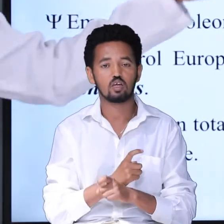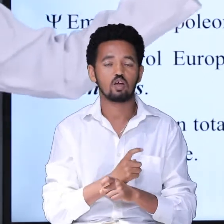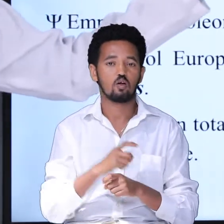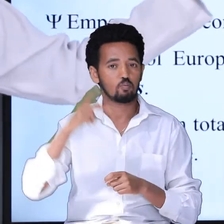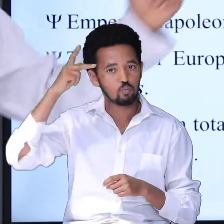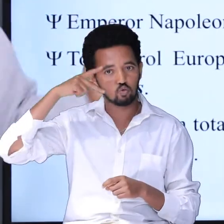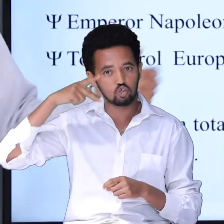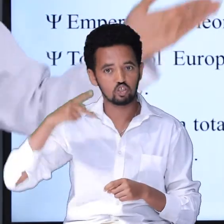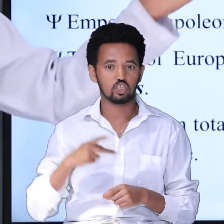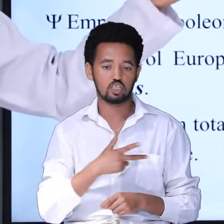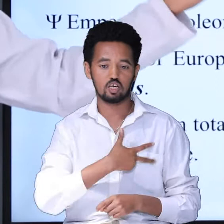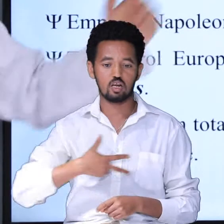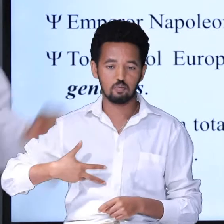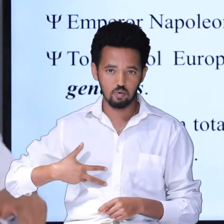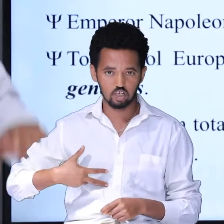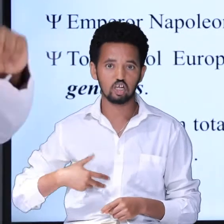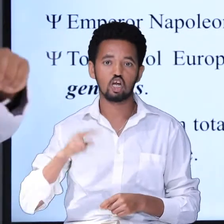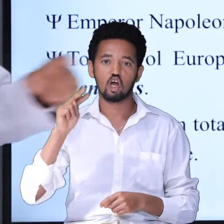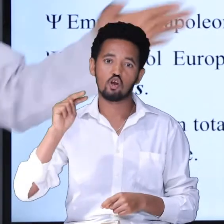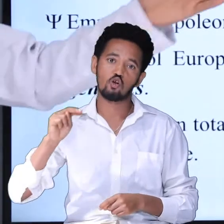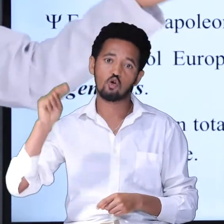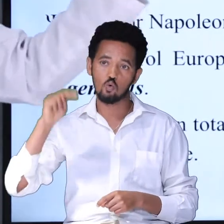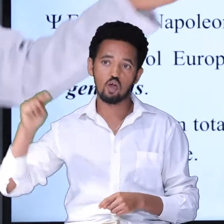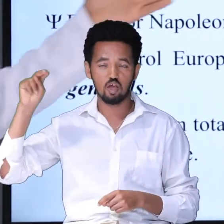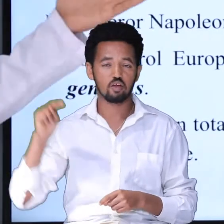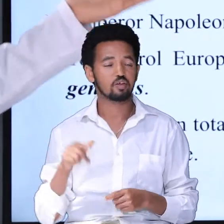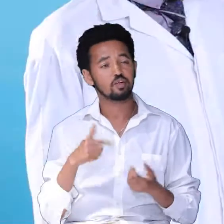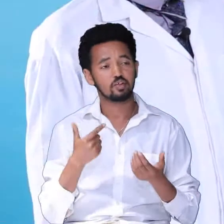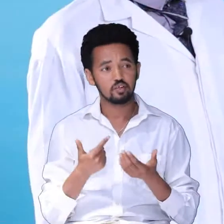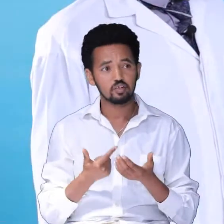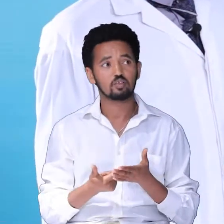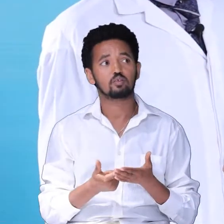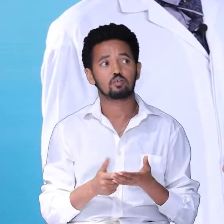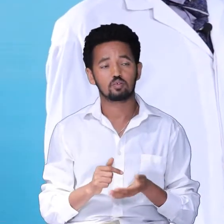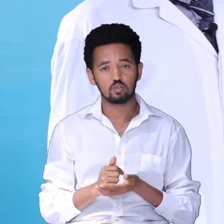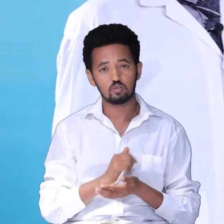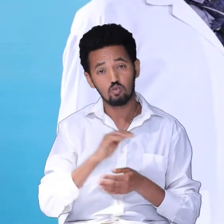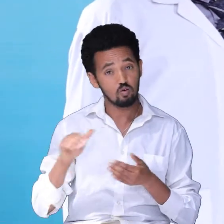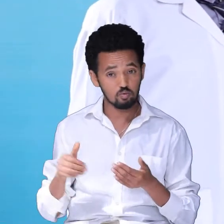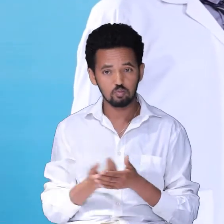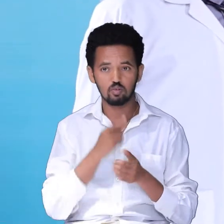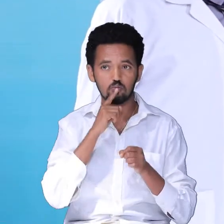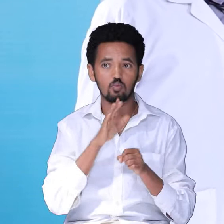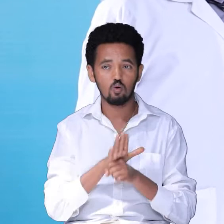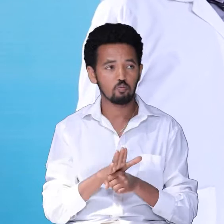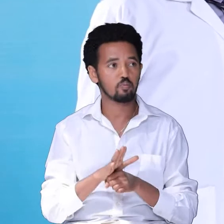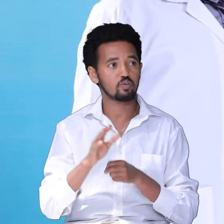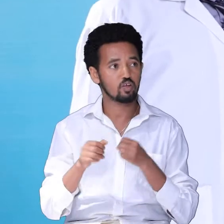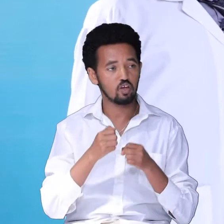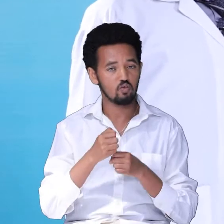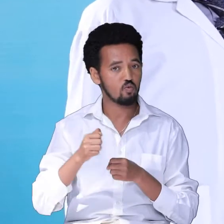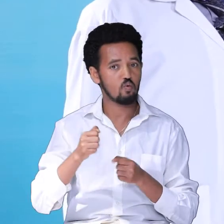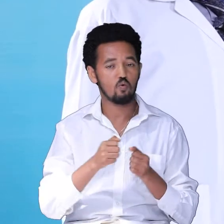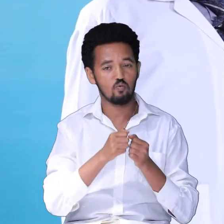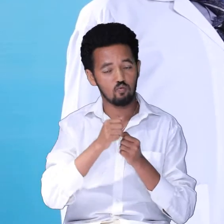Prussia, Denmark, Norway, even Russia. Caesars had been obliged the promised aid of